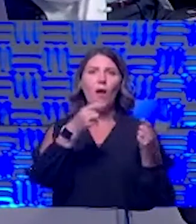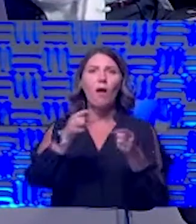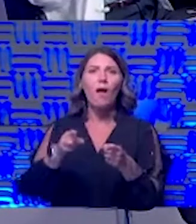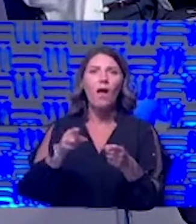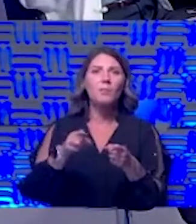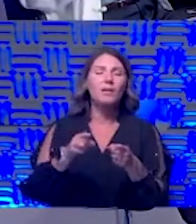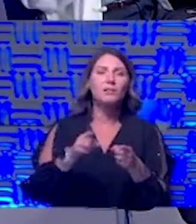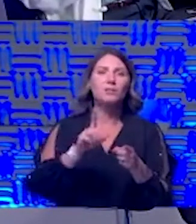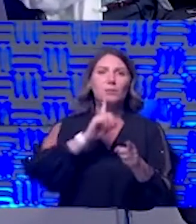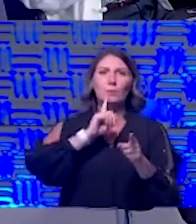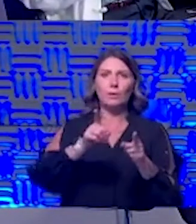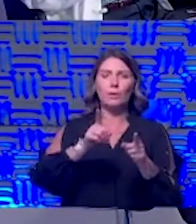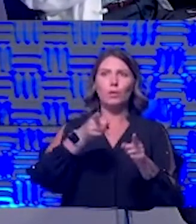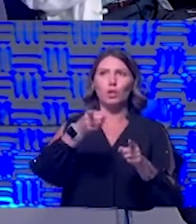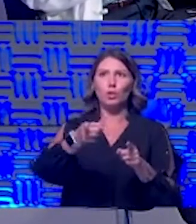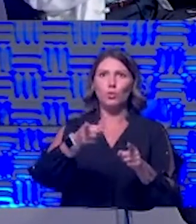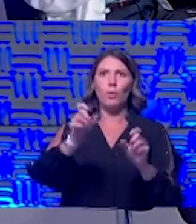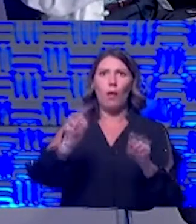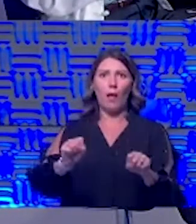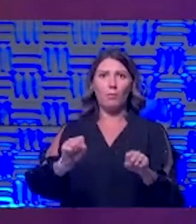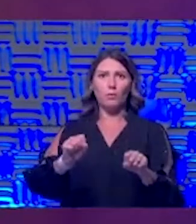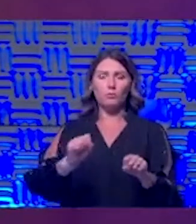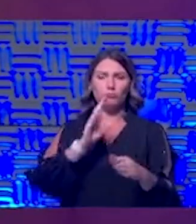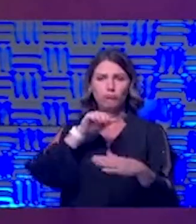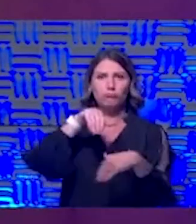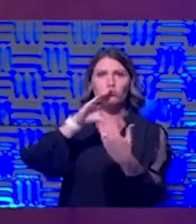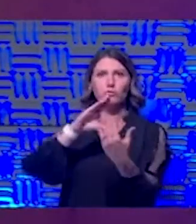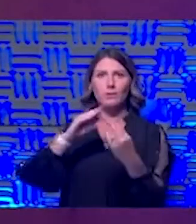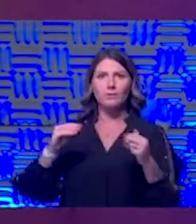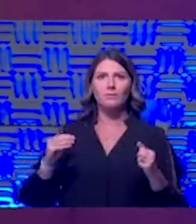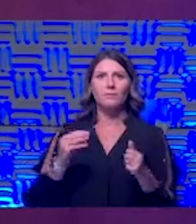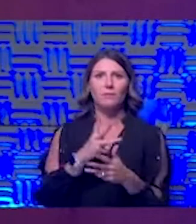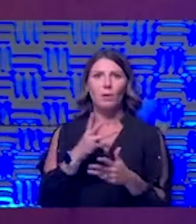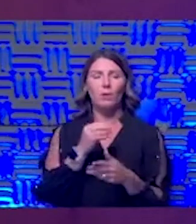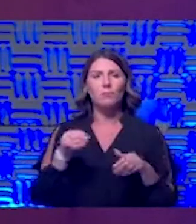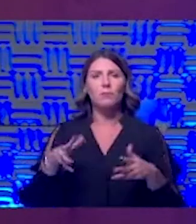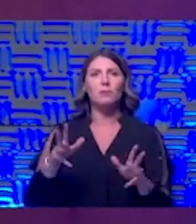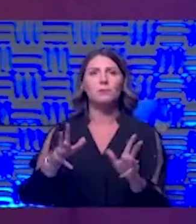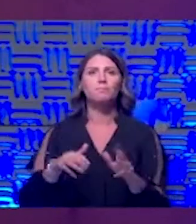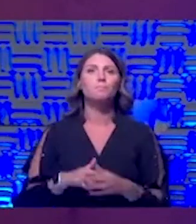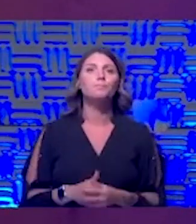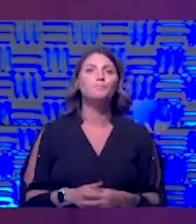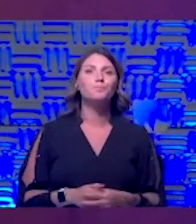you to deal with some of the fear and anxiety? Sure. Really it was